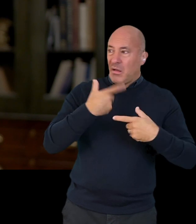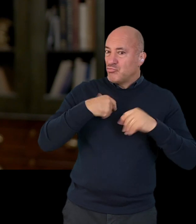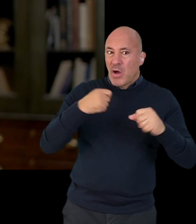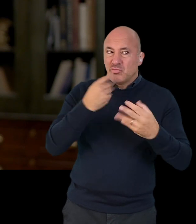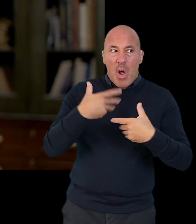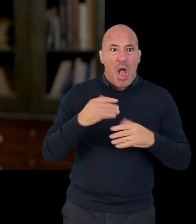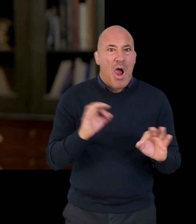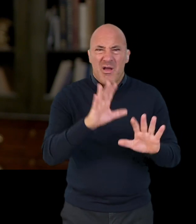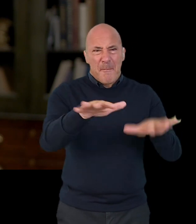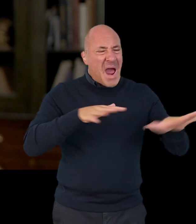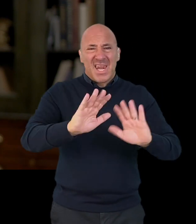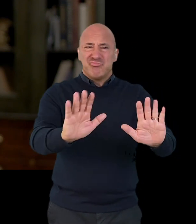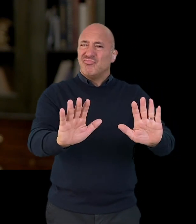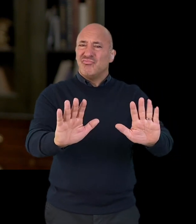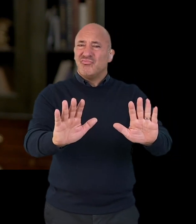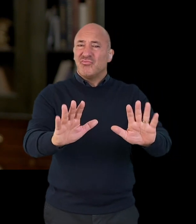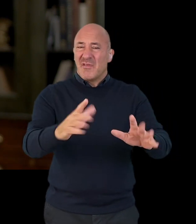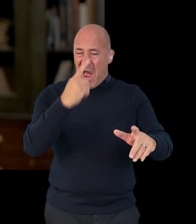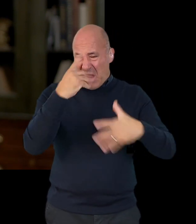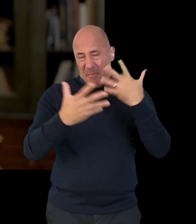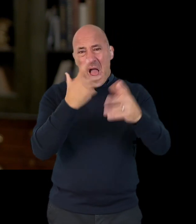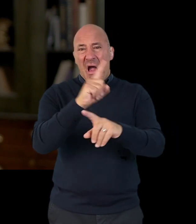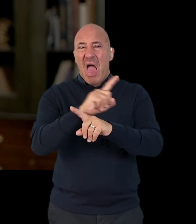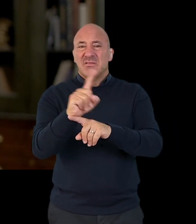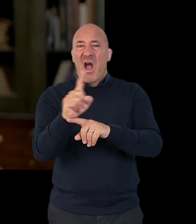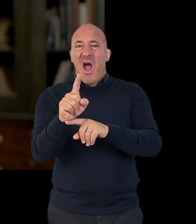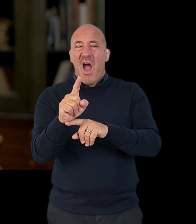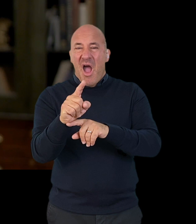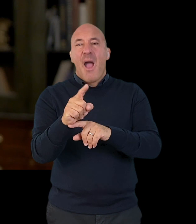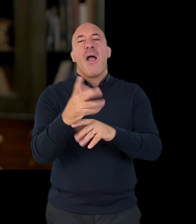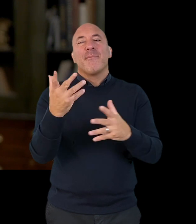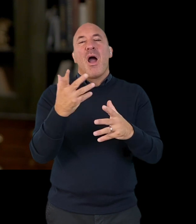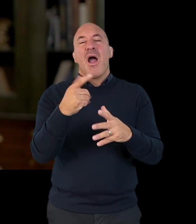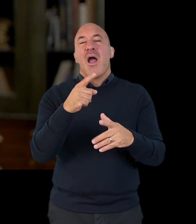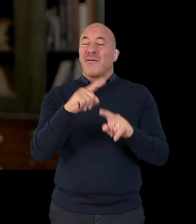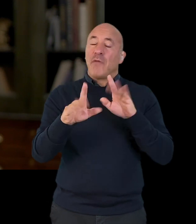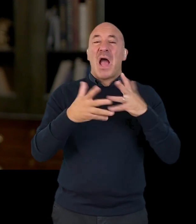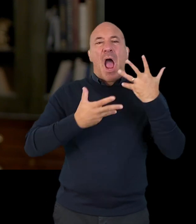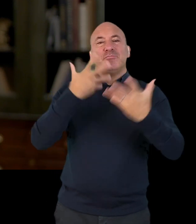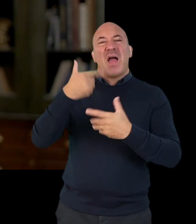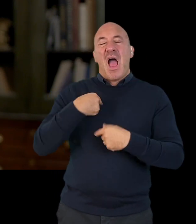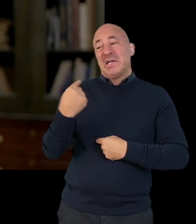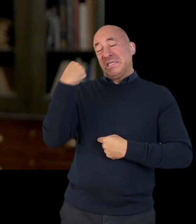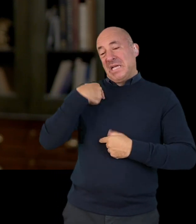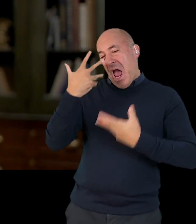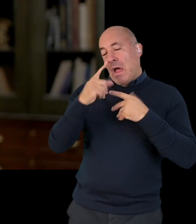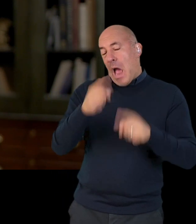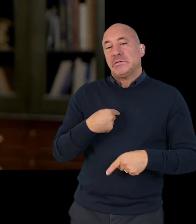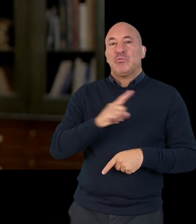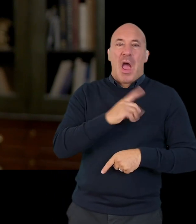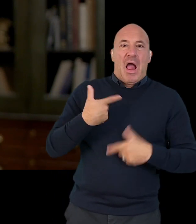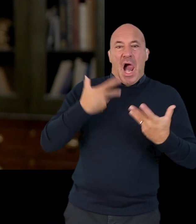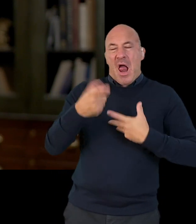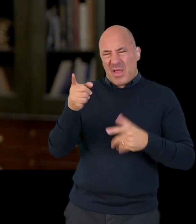gender identity, don't panic. You can tell them later. And so long as you explain why you couldn't tell them at